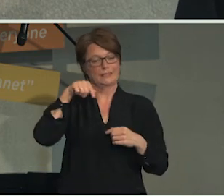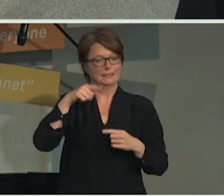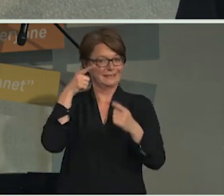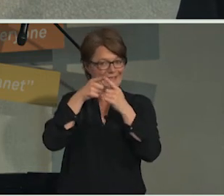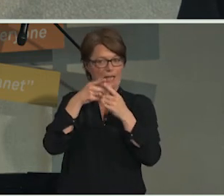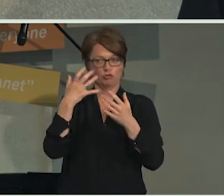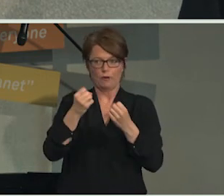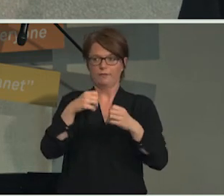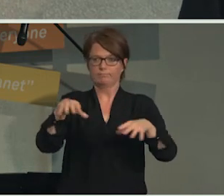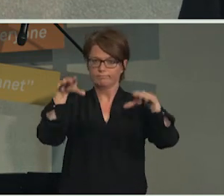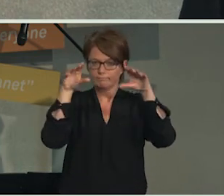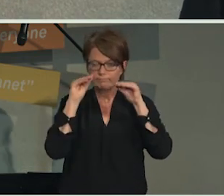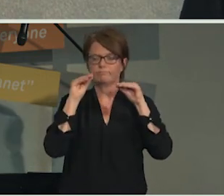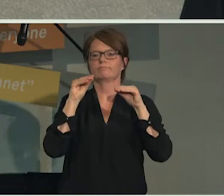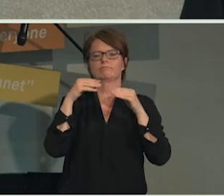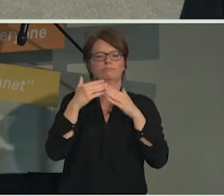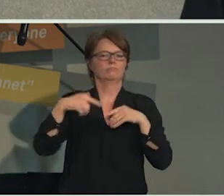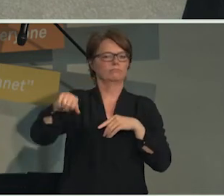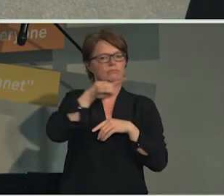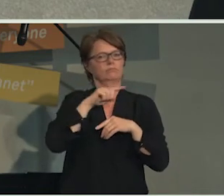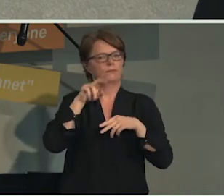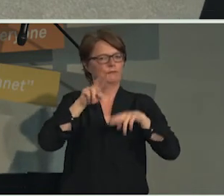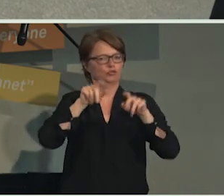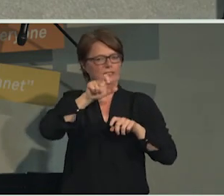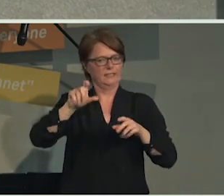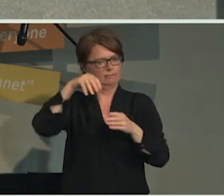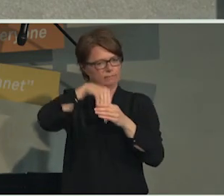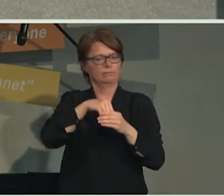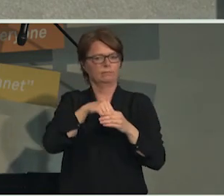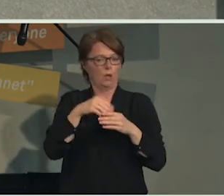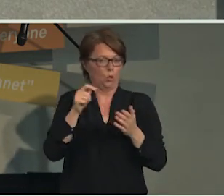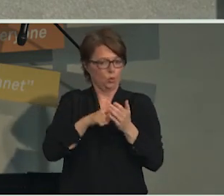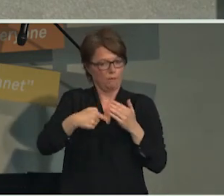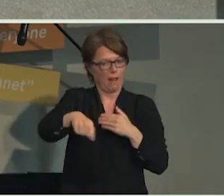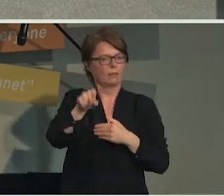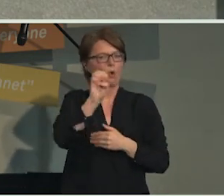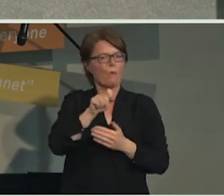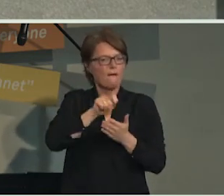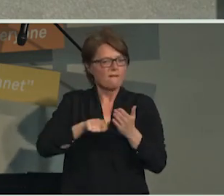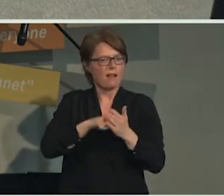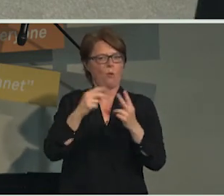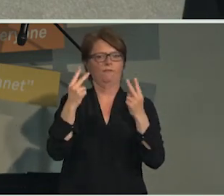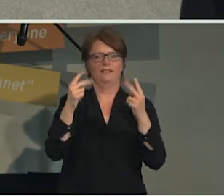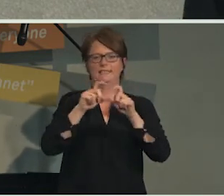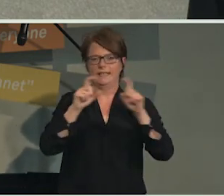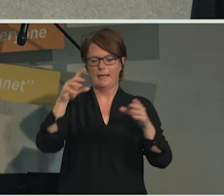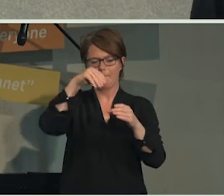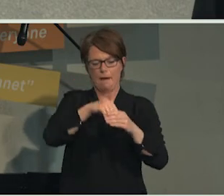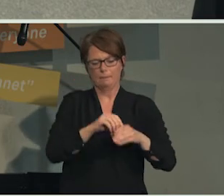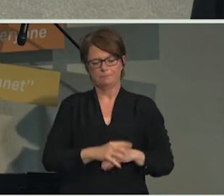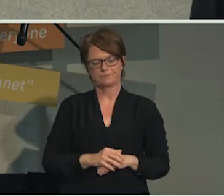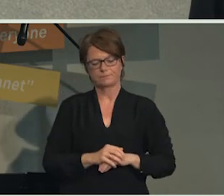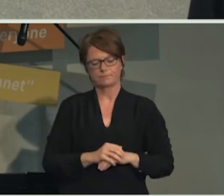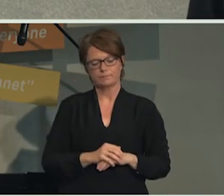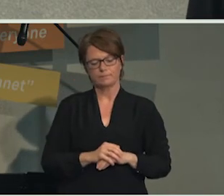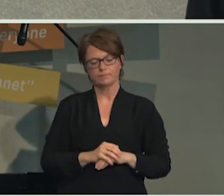to give a push to intersectional approaches, in fact, to intersectional feminism, because it must be pushed in Europe and for